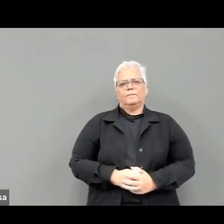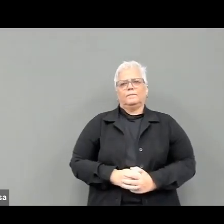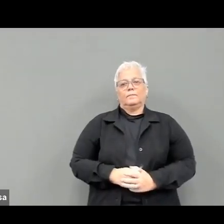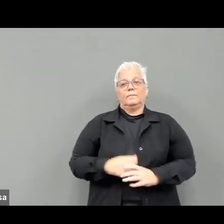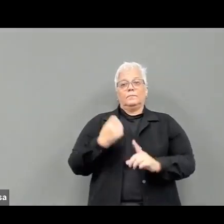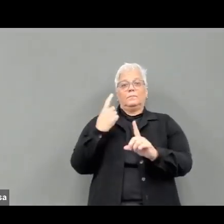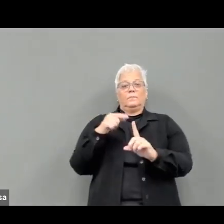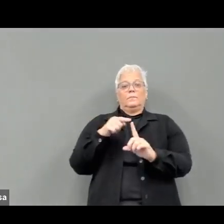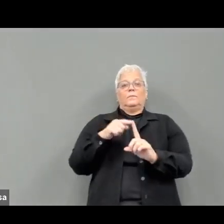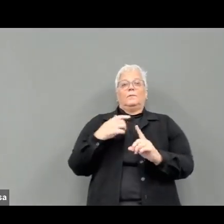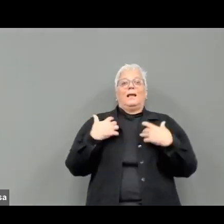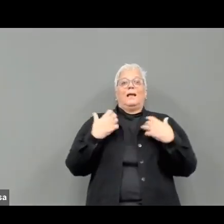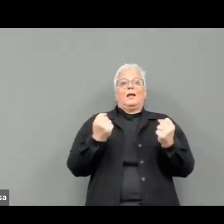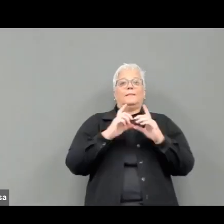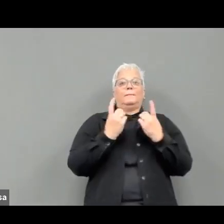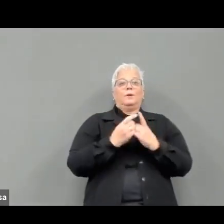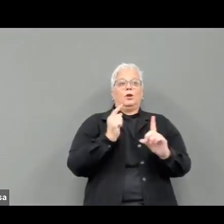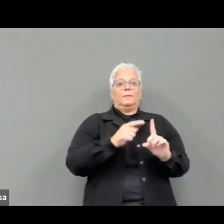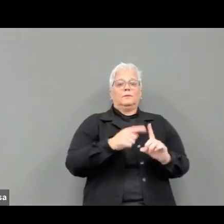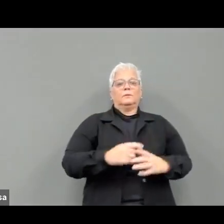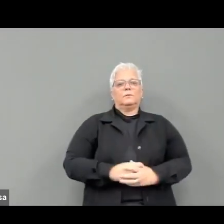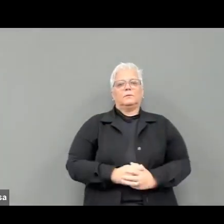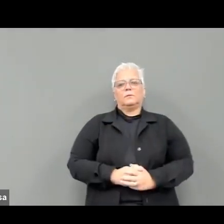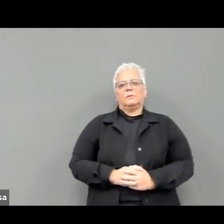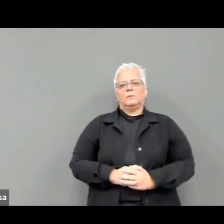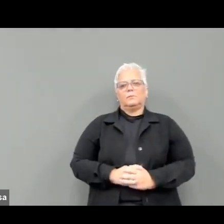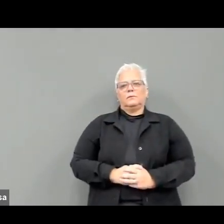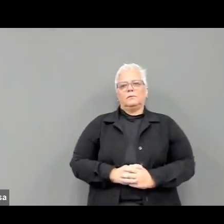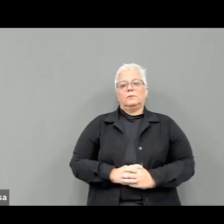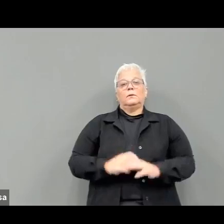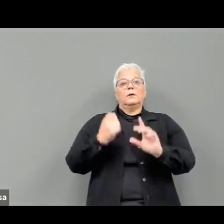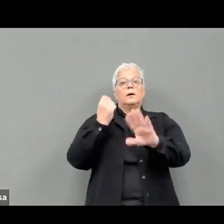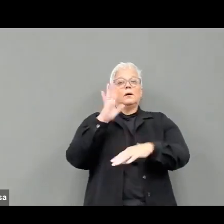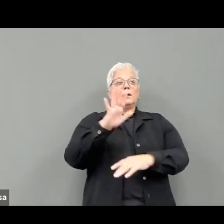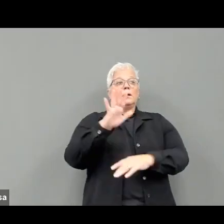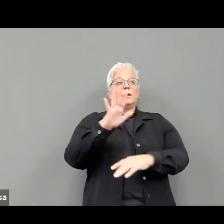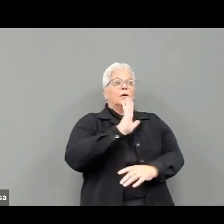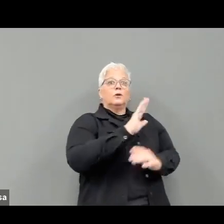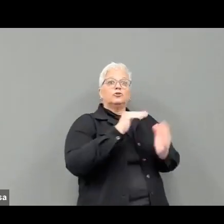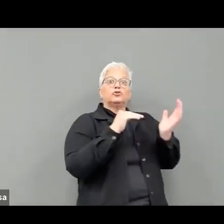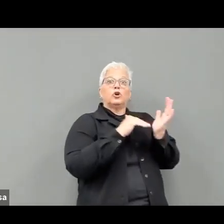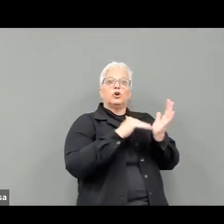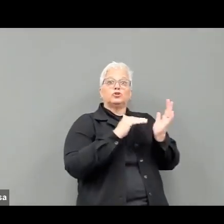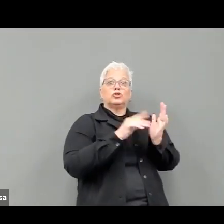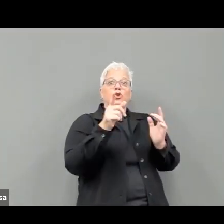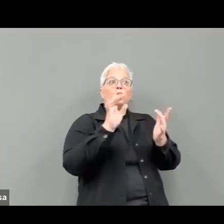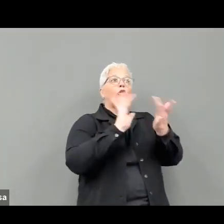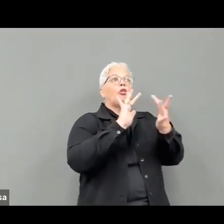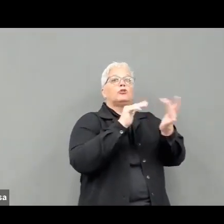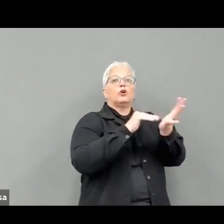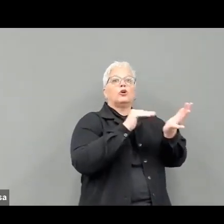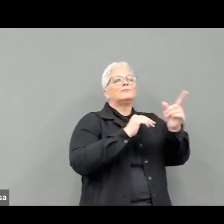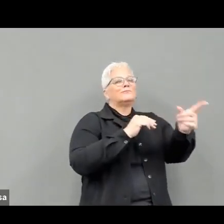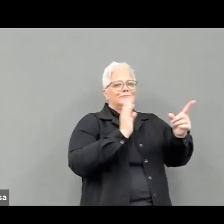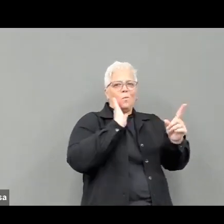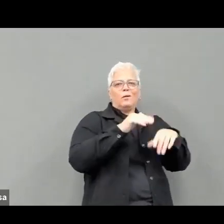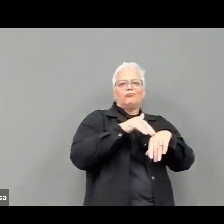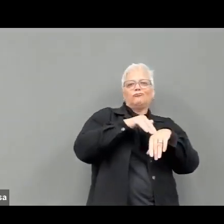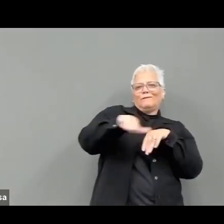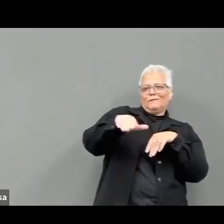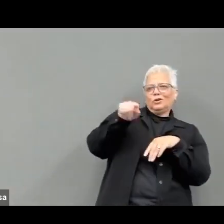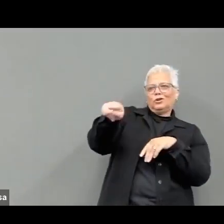system to provide vaccine to their patients. Additionally, Walmart and some independent pharmacies will begin receiving vaccines